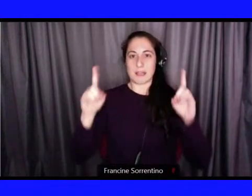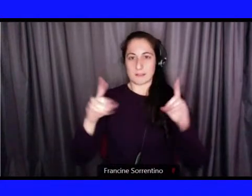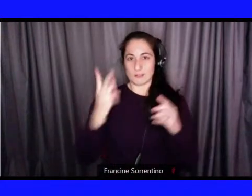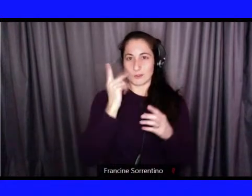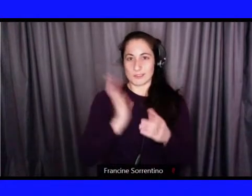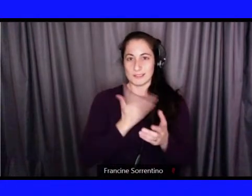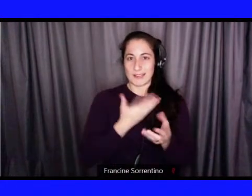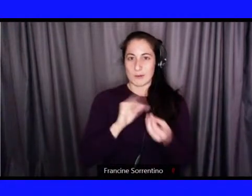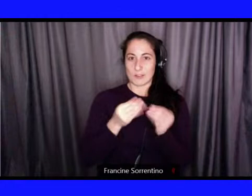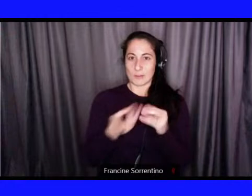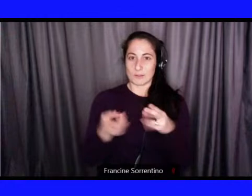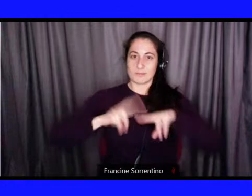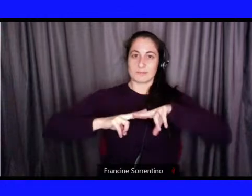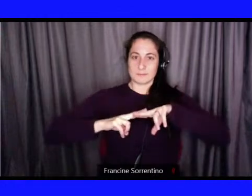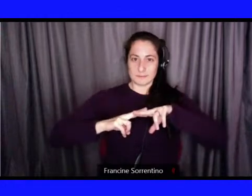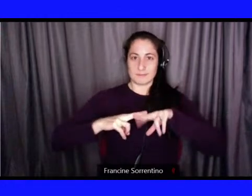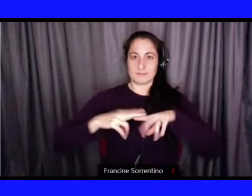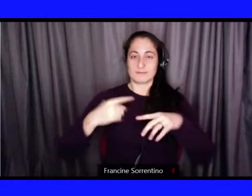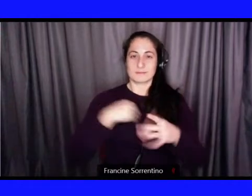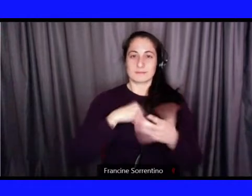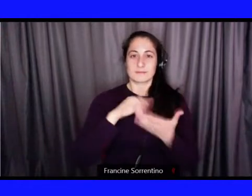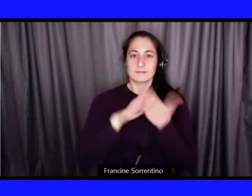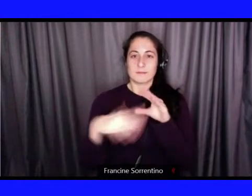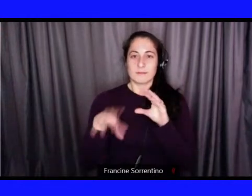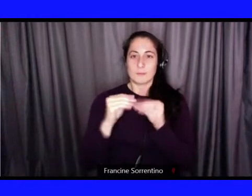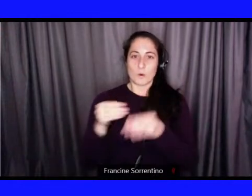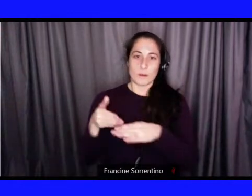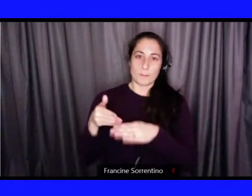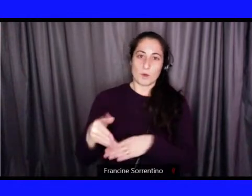it. And then, of course, NYC Care Enrollment,